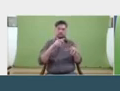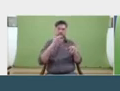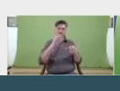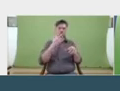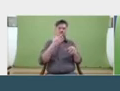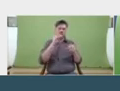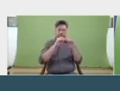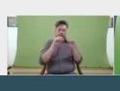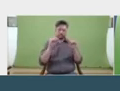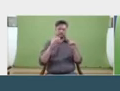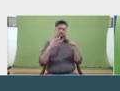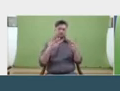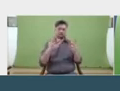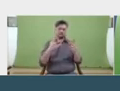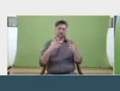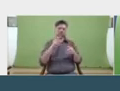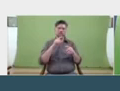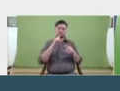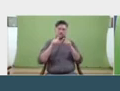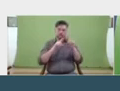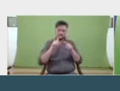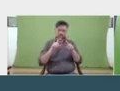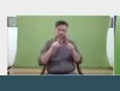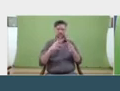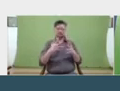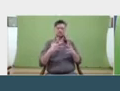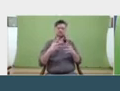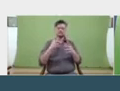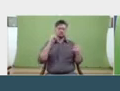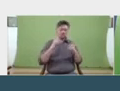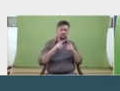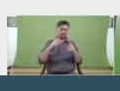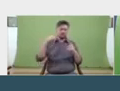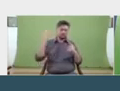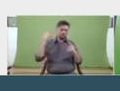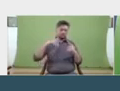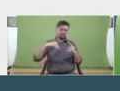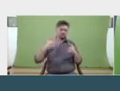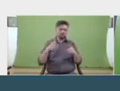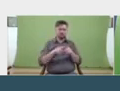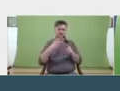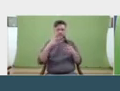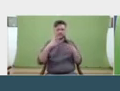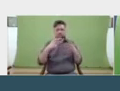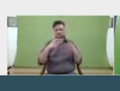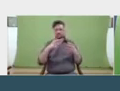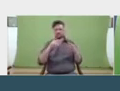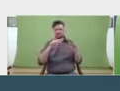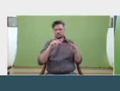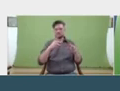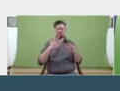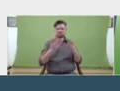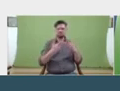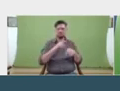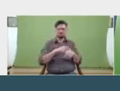agreement and tense which i just mentioned i definitely won't have time uh to introduce those okay so let me uh